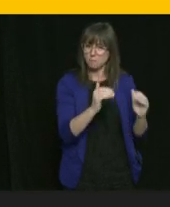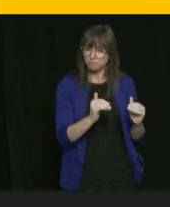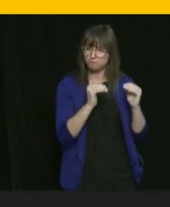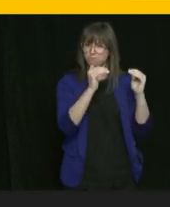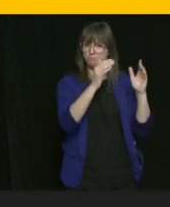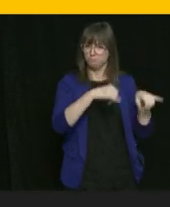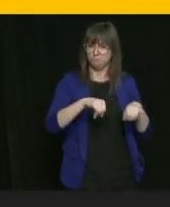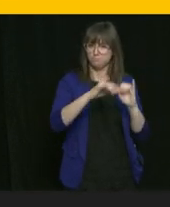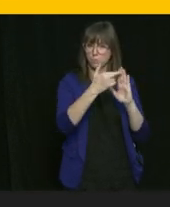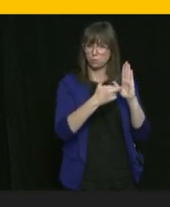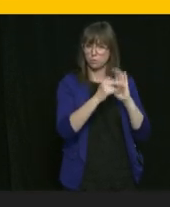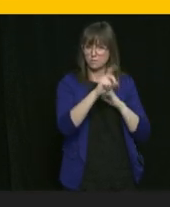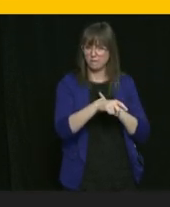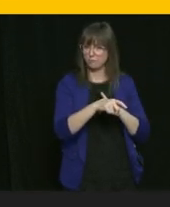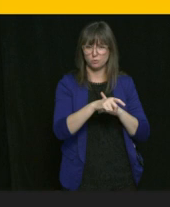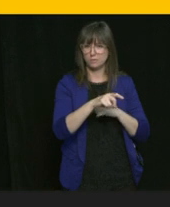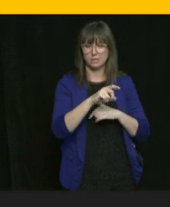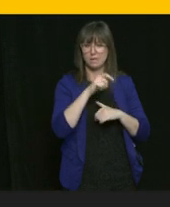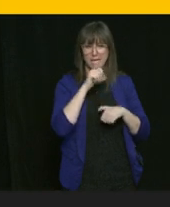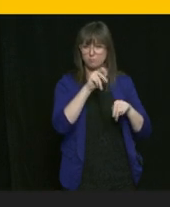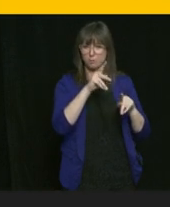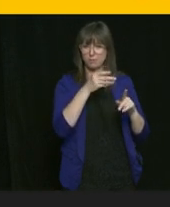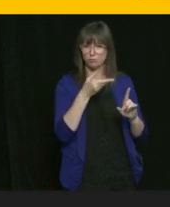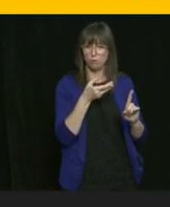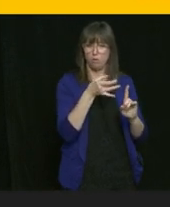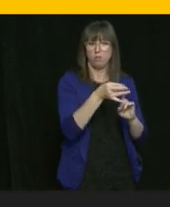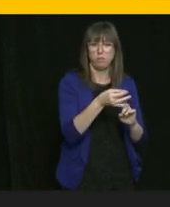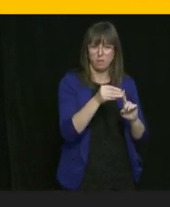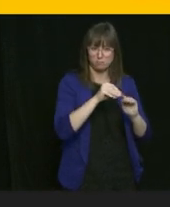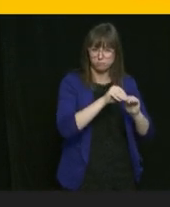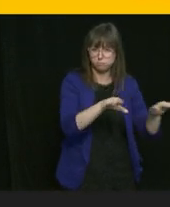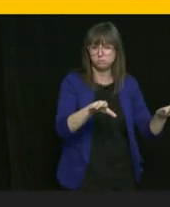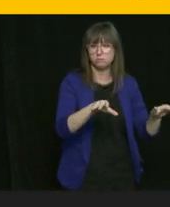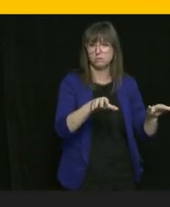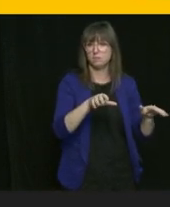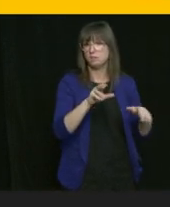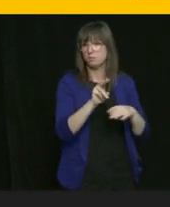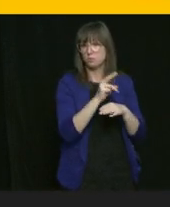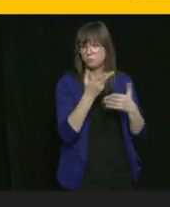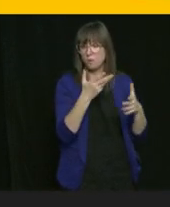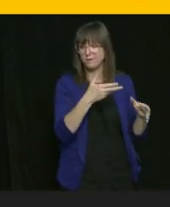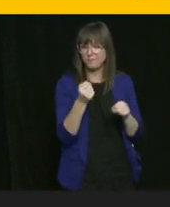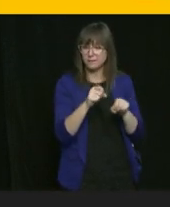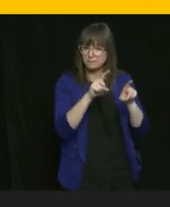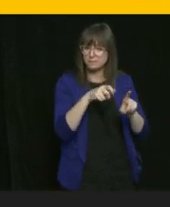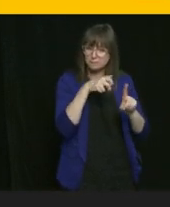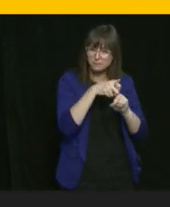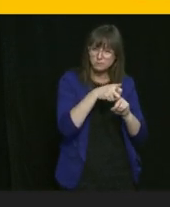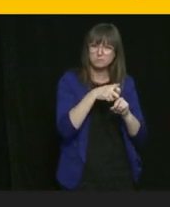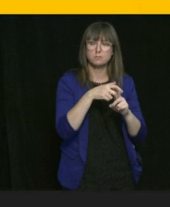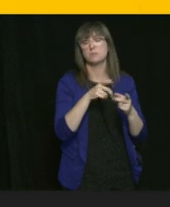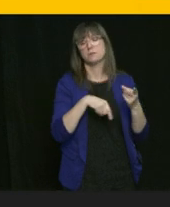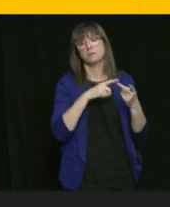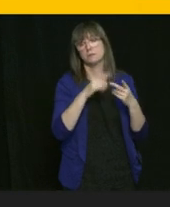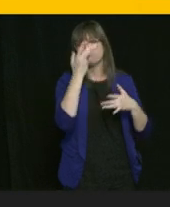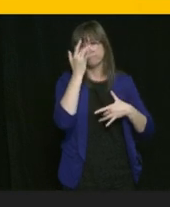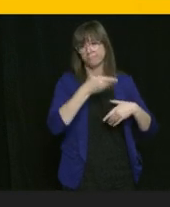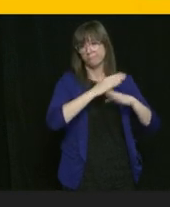to prevent introductions and control spread through rapid detection and robust infection prevention and